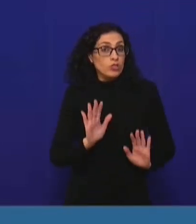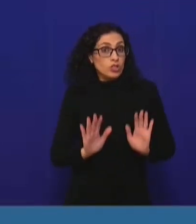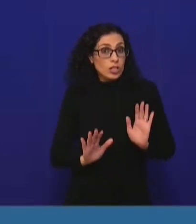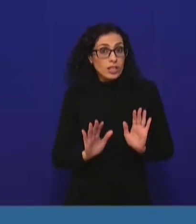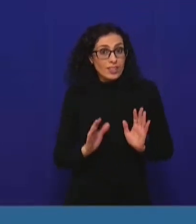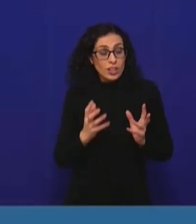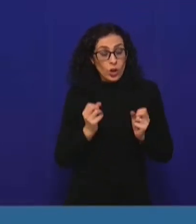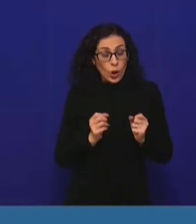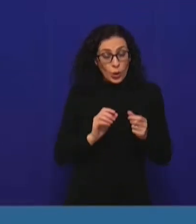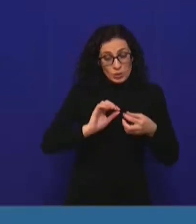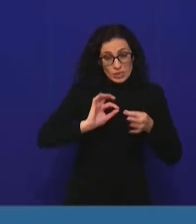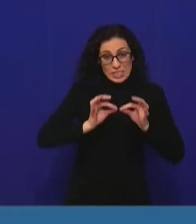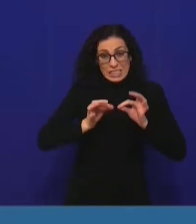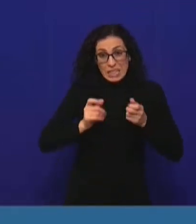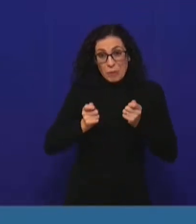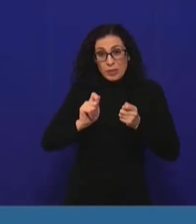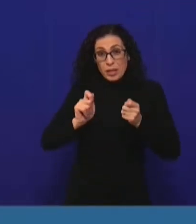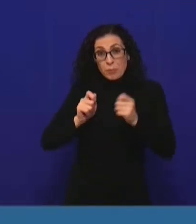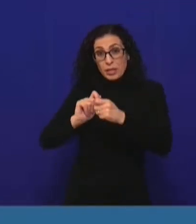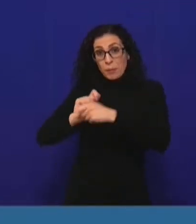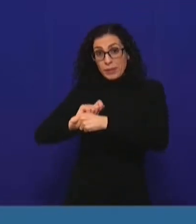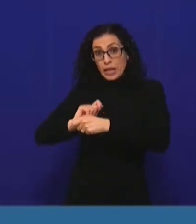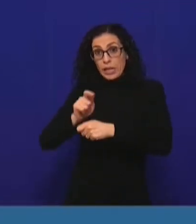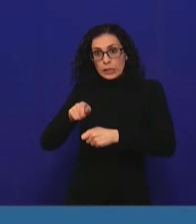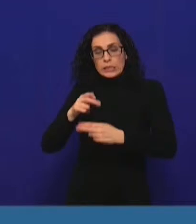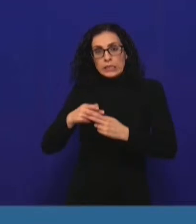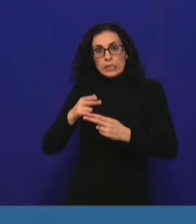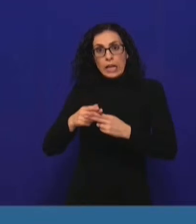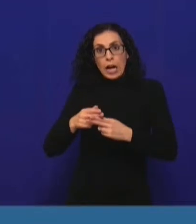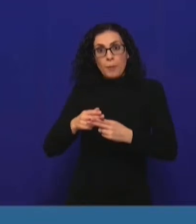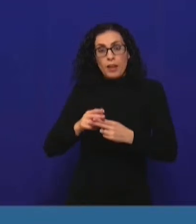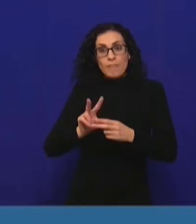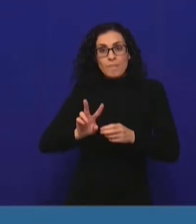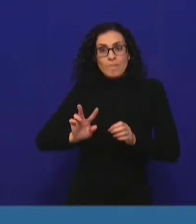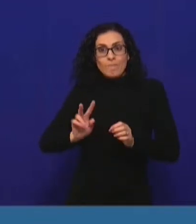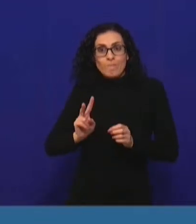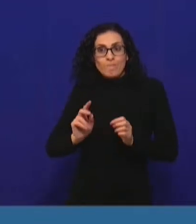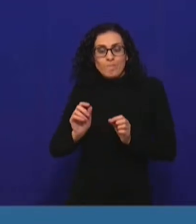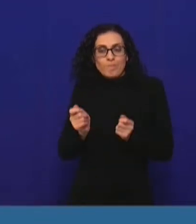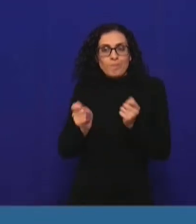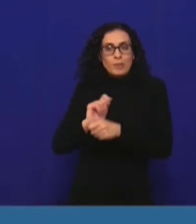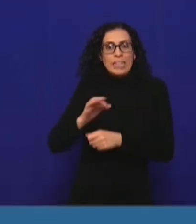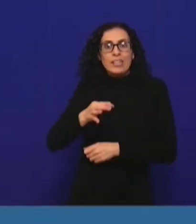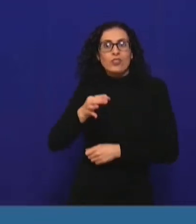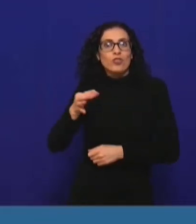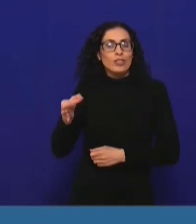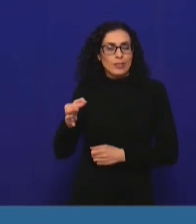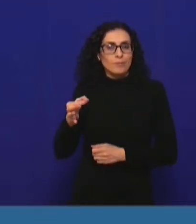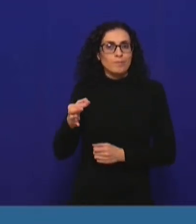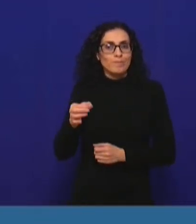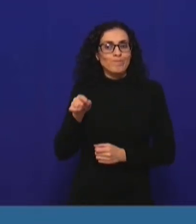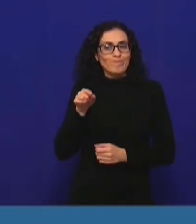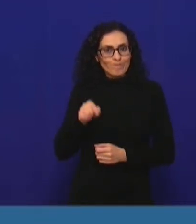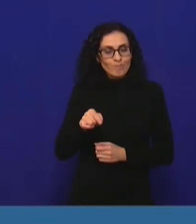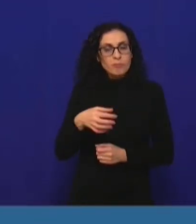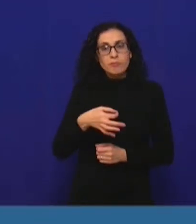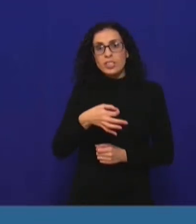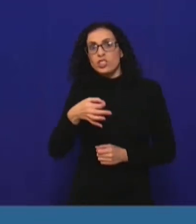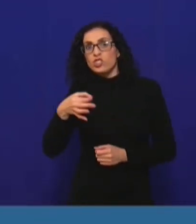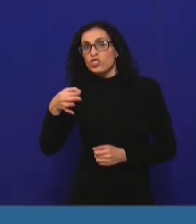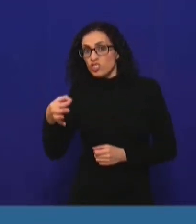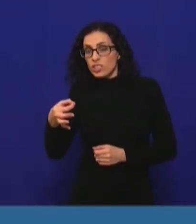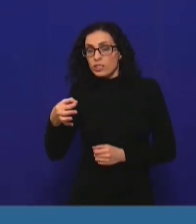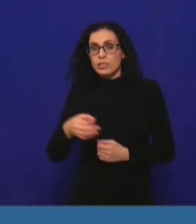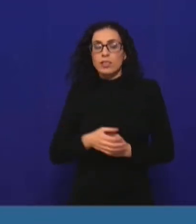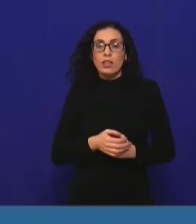ukoll varjazzjonijiet li joħolqu varjanti li jkunu ġodda. Infatti milli qegħdin naraw, aħna qegħdin naraw li jekk